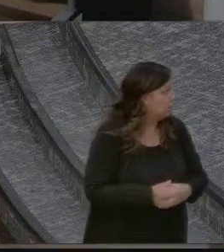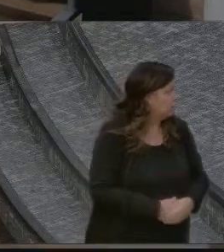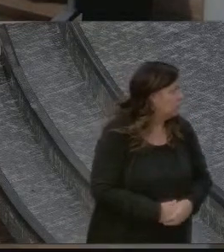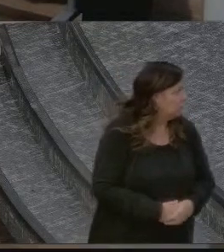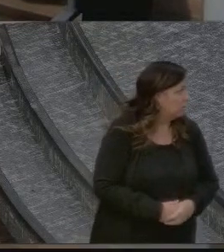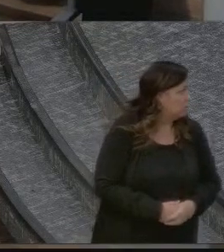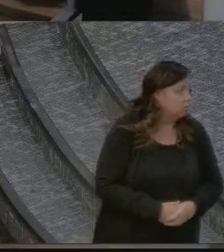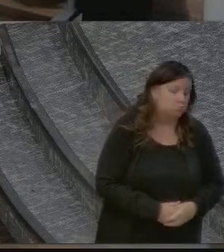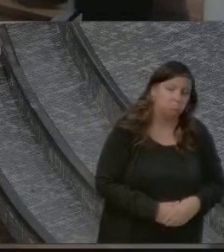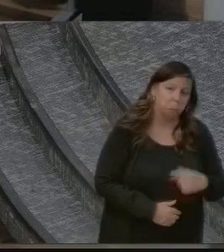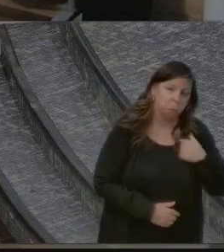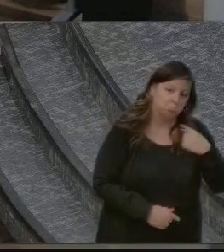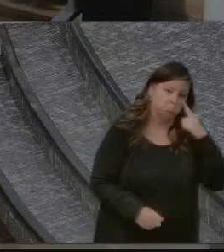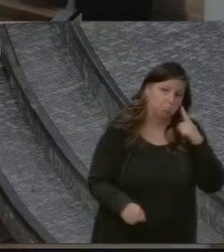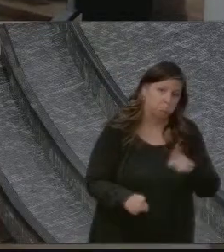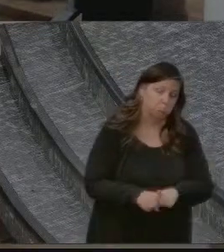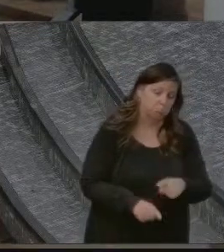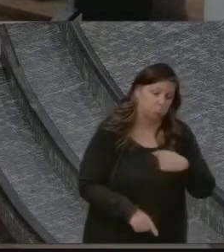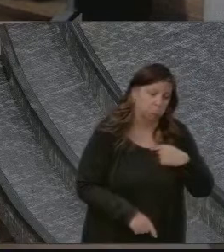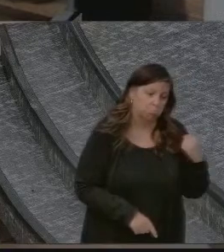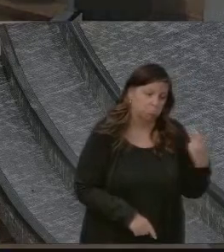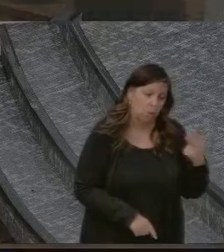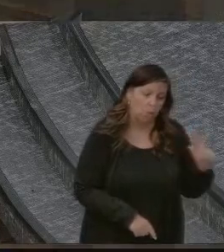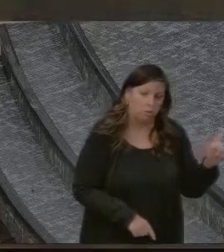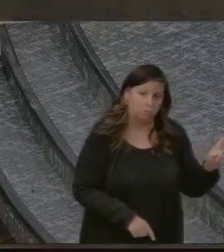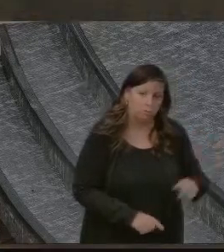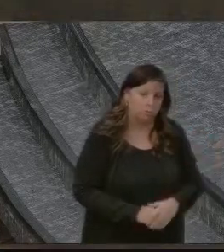I say consent.